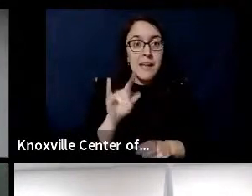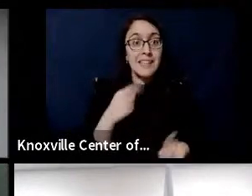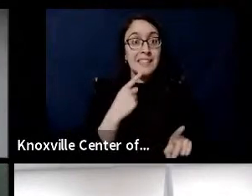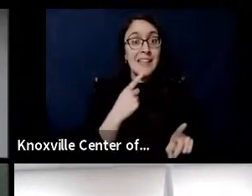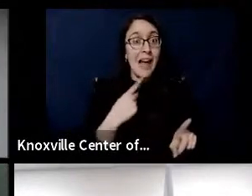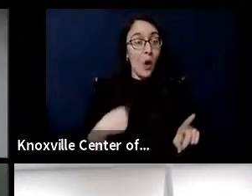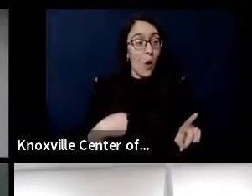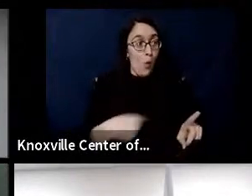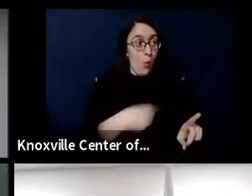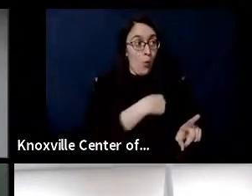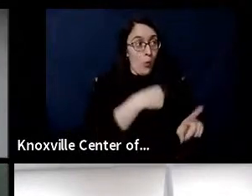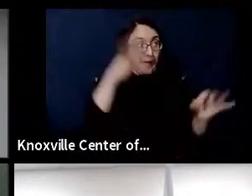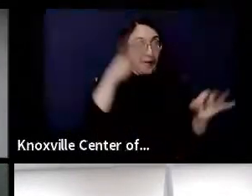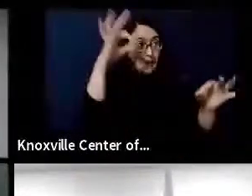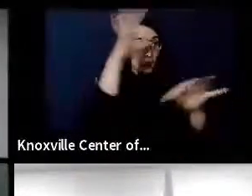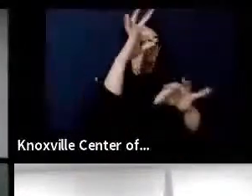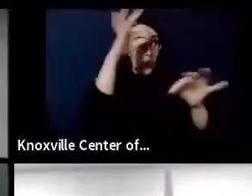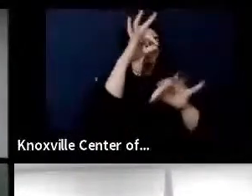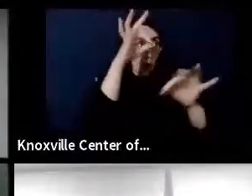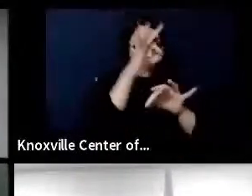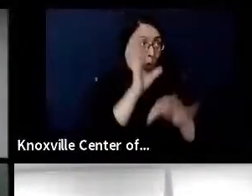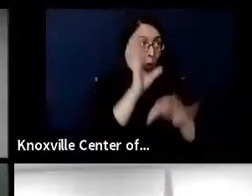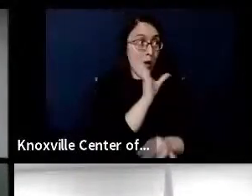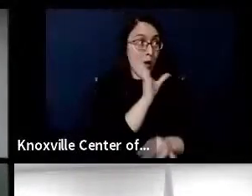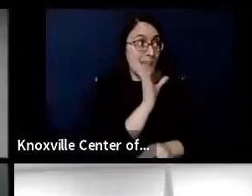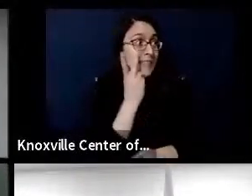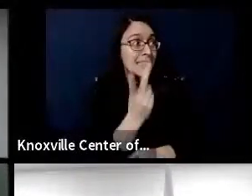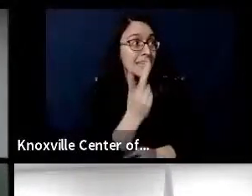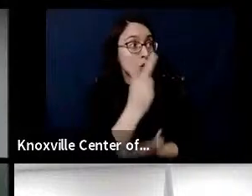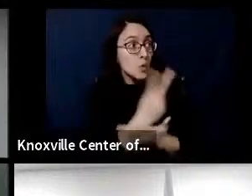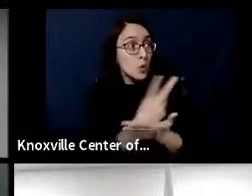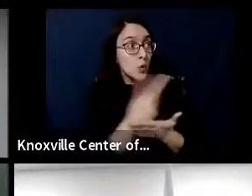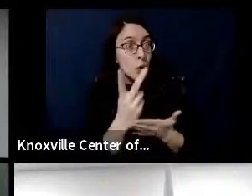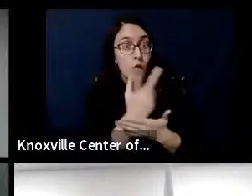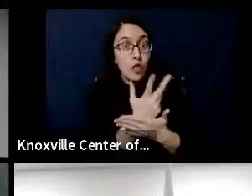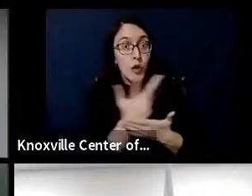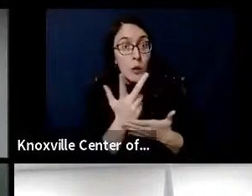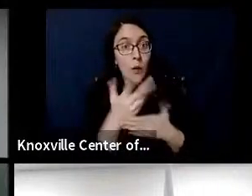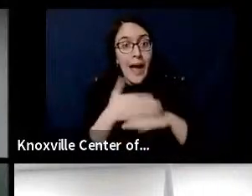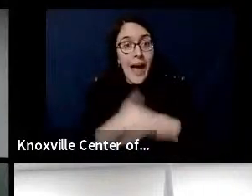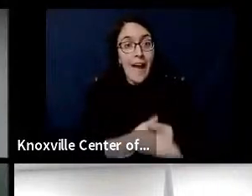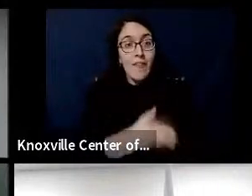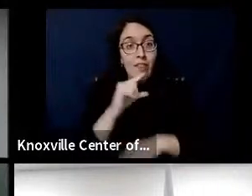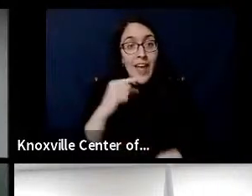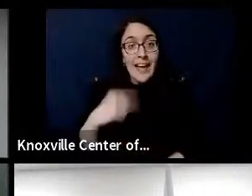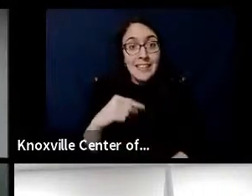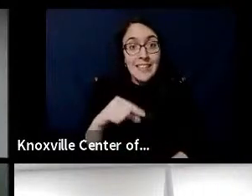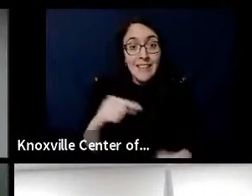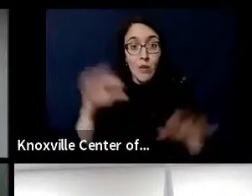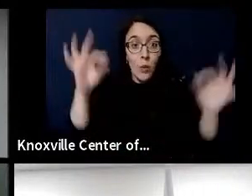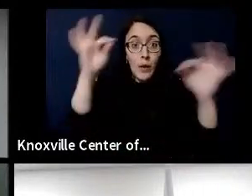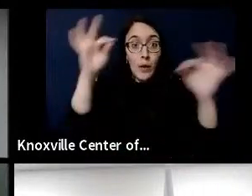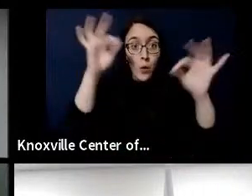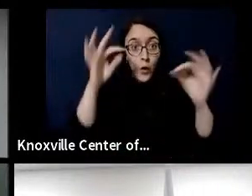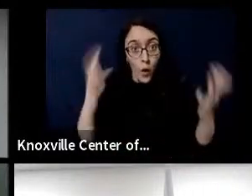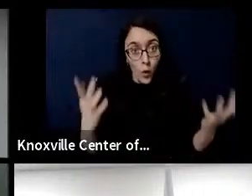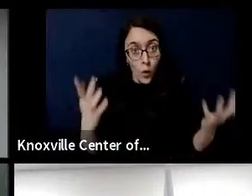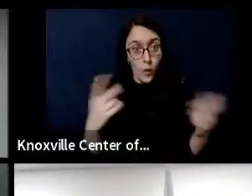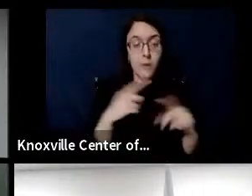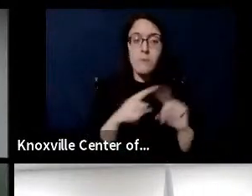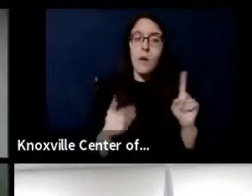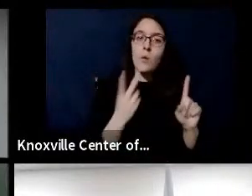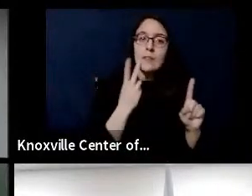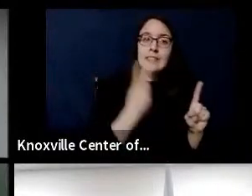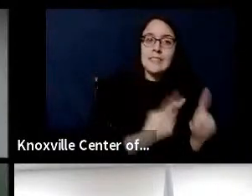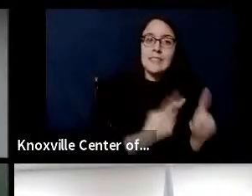know what we're going to see in the 2 to 3 week time frame after Thanksgiving. But we've seen some of the numbers from a